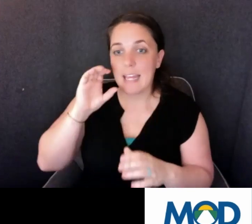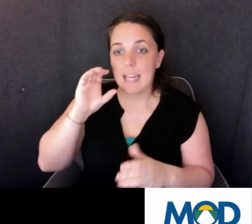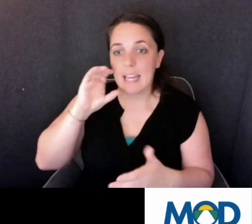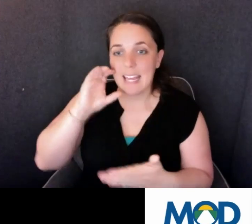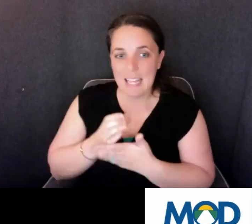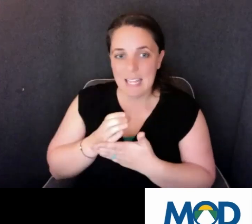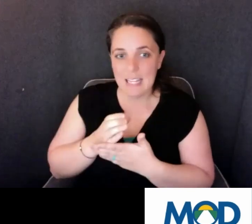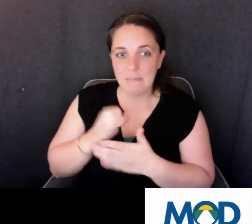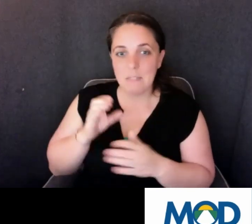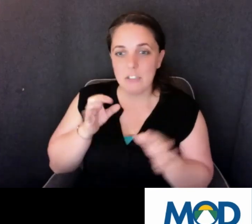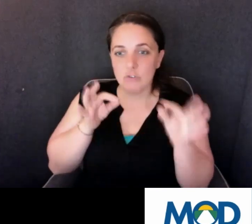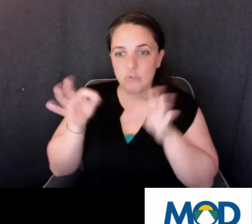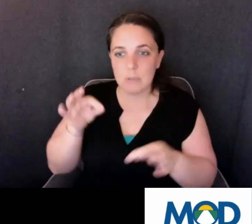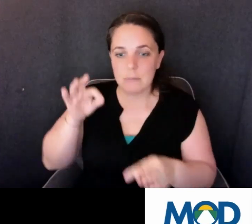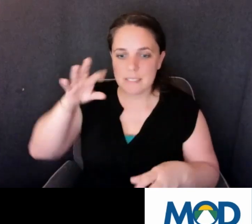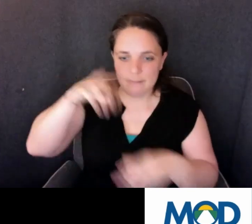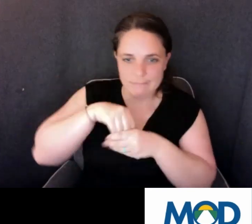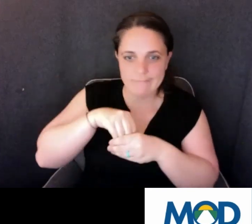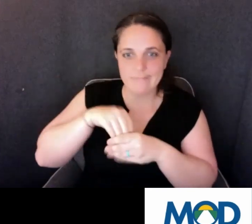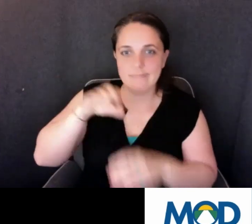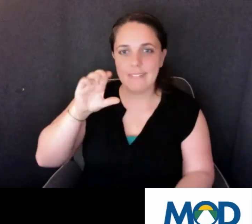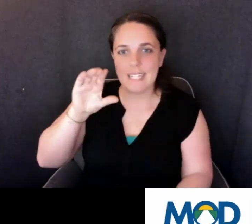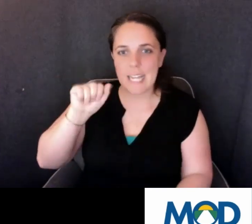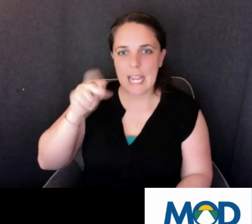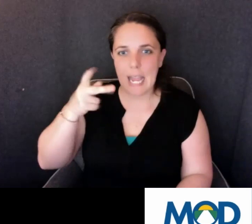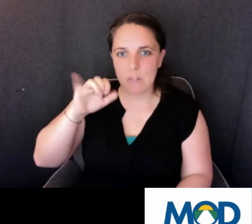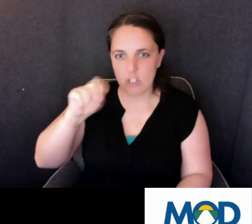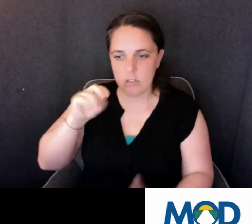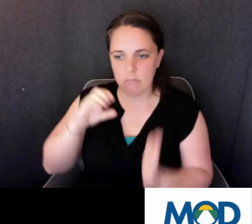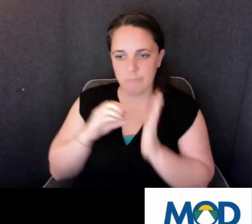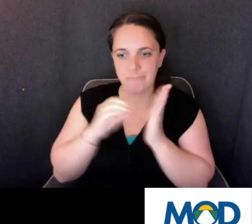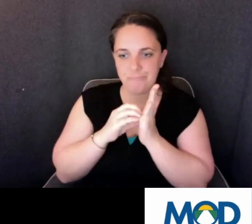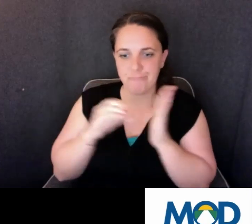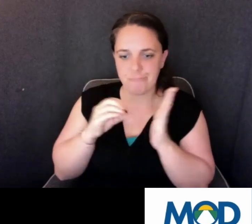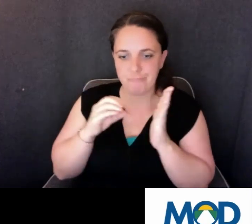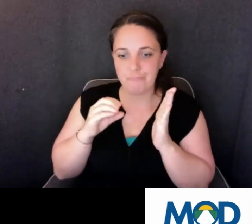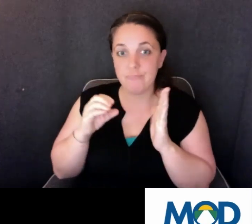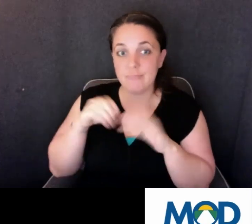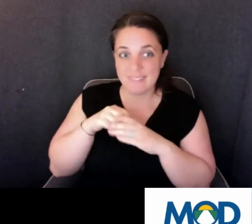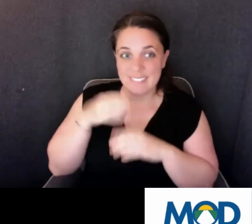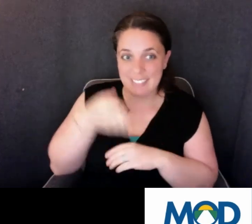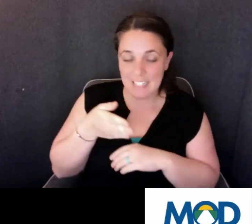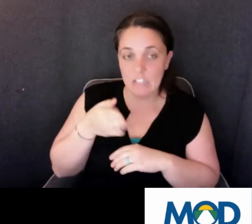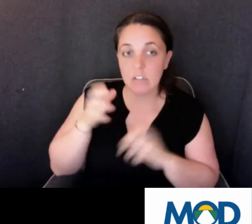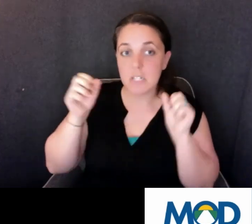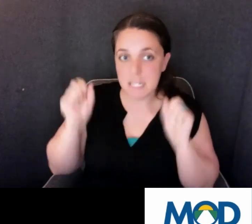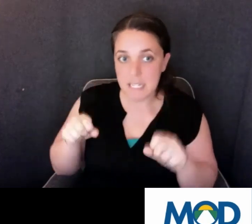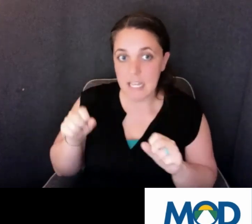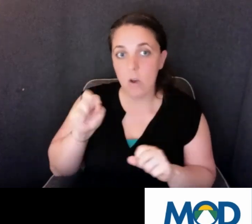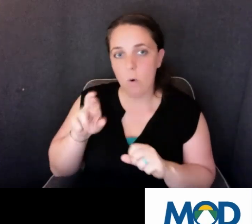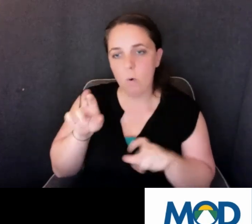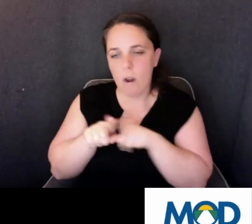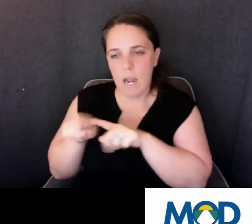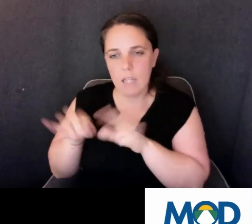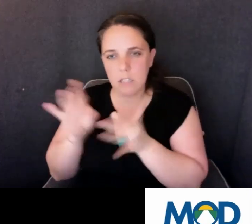or as a comment. I would recommend doing an image description in the caption or as a